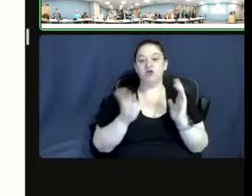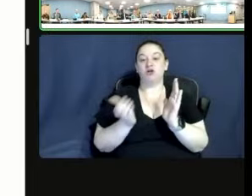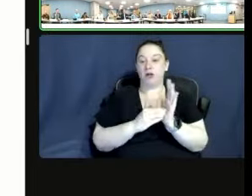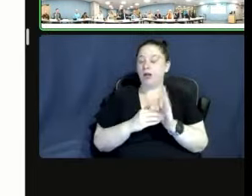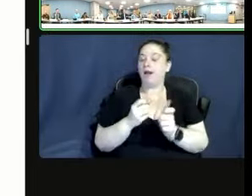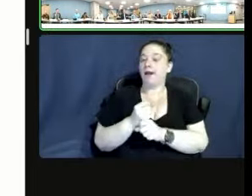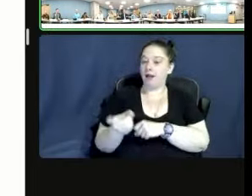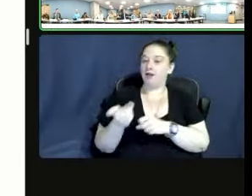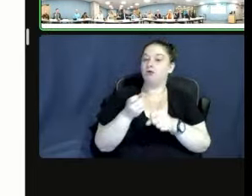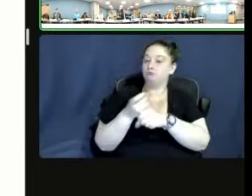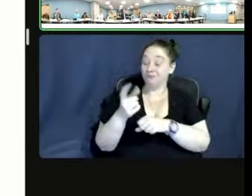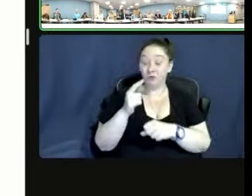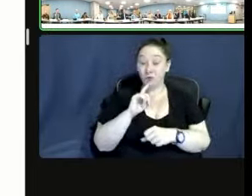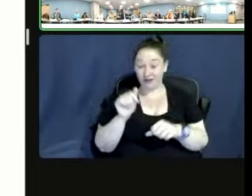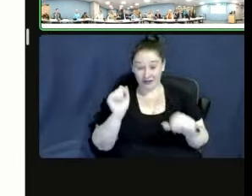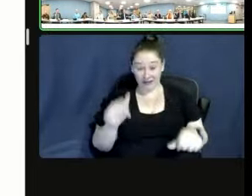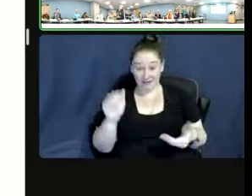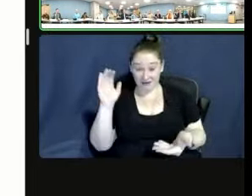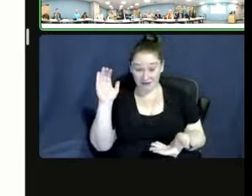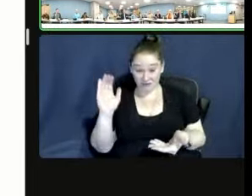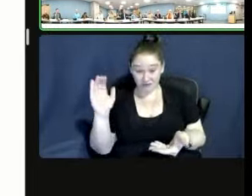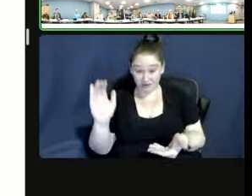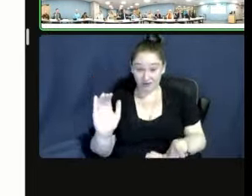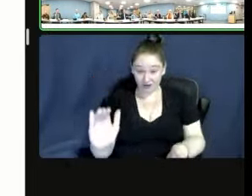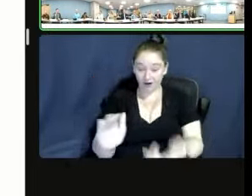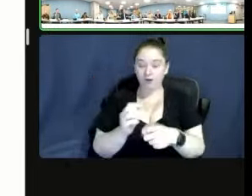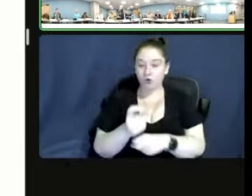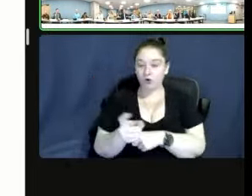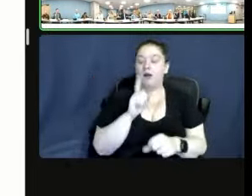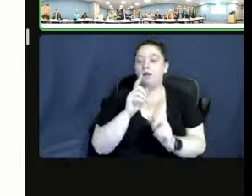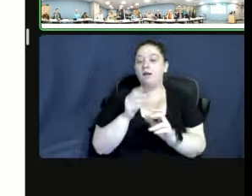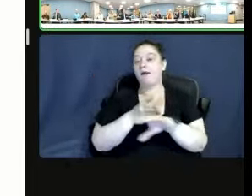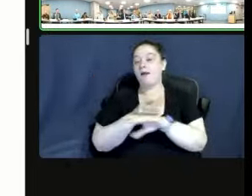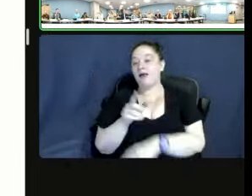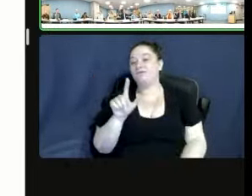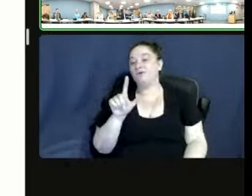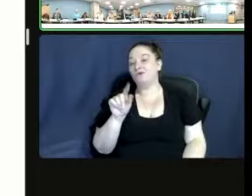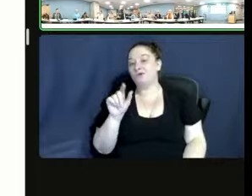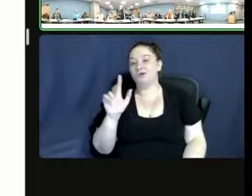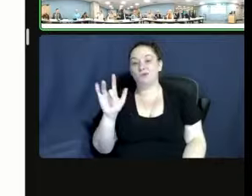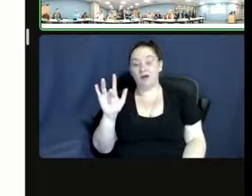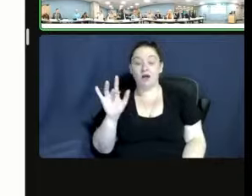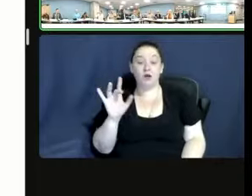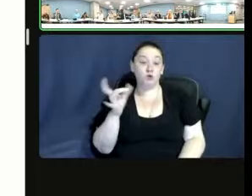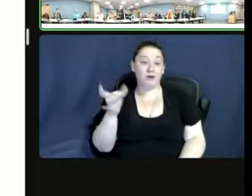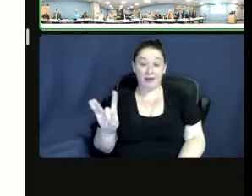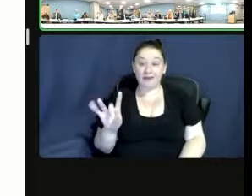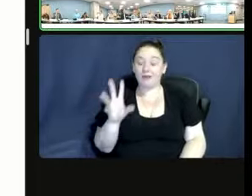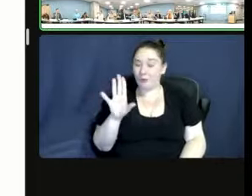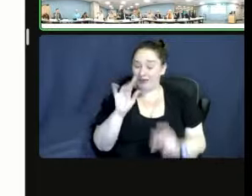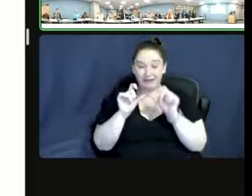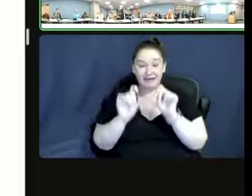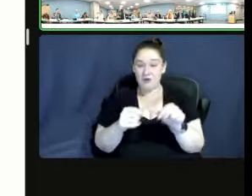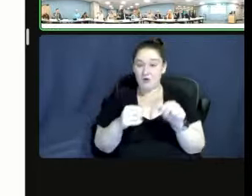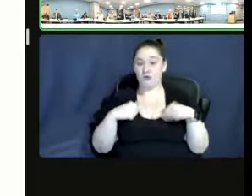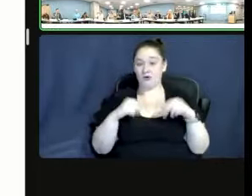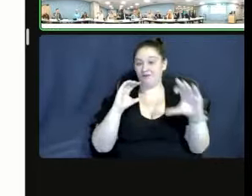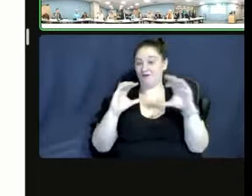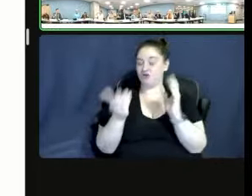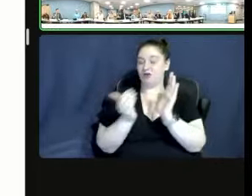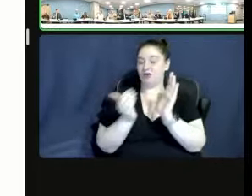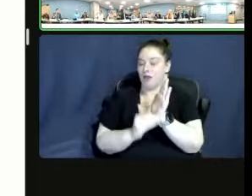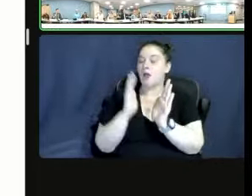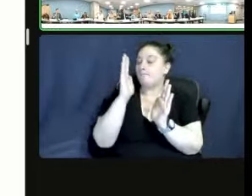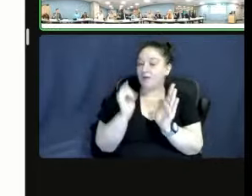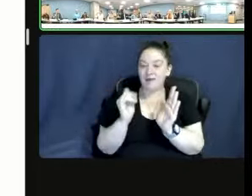happen most every year. And after 2028, you'd continue to have that discussion because there's no fix to that structural imbalance. Property